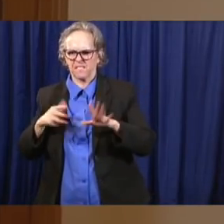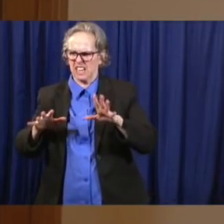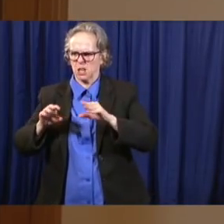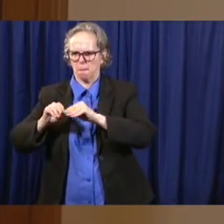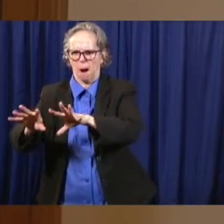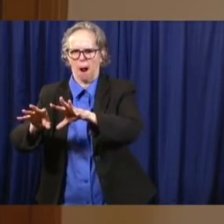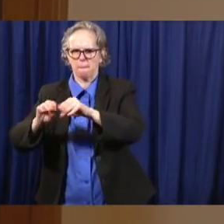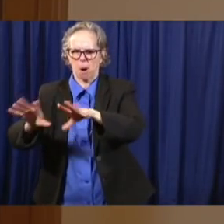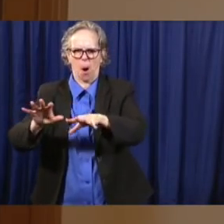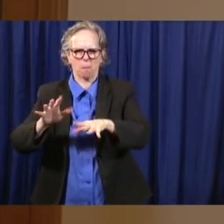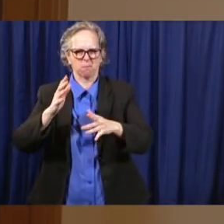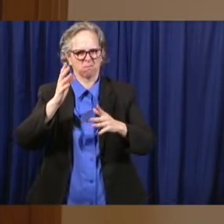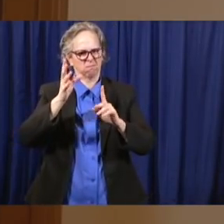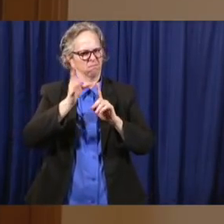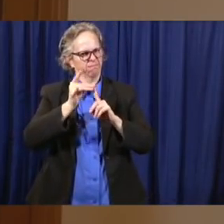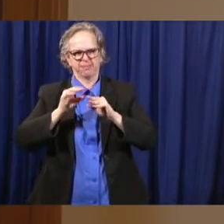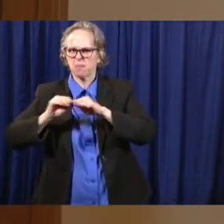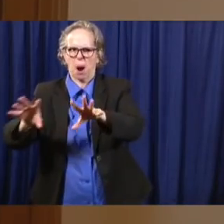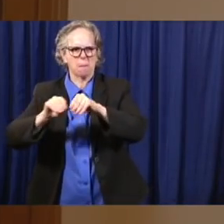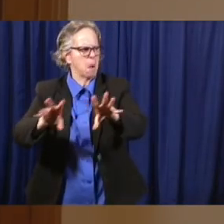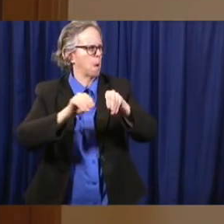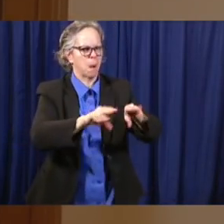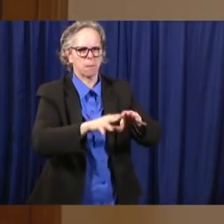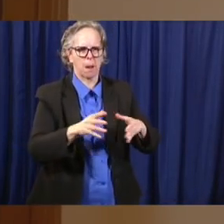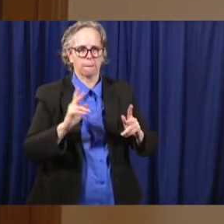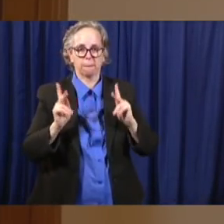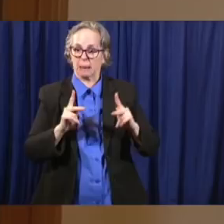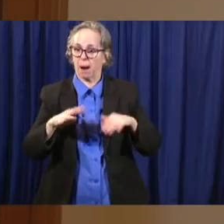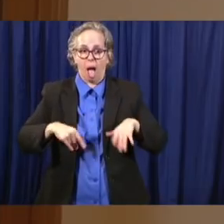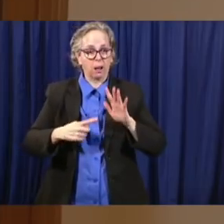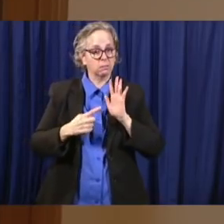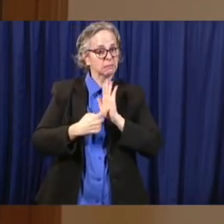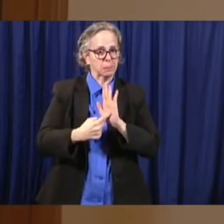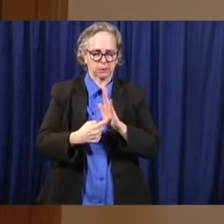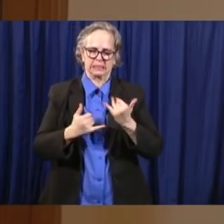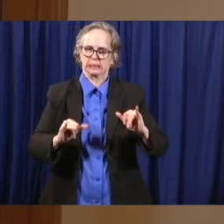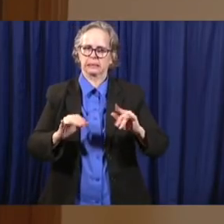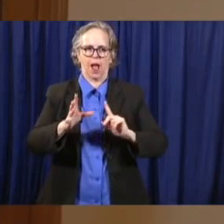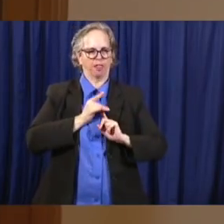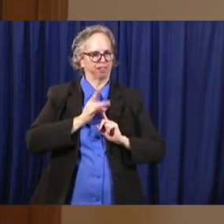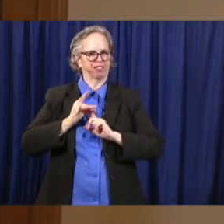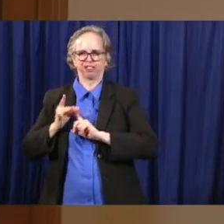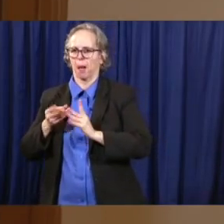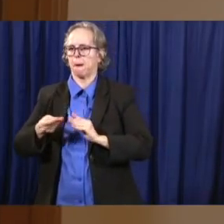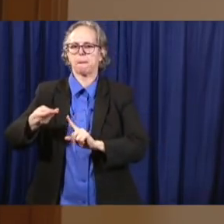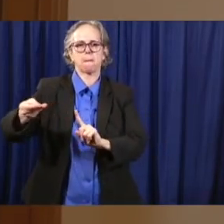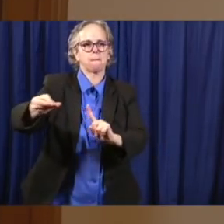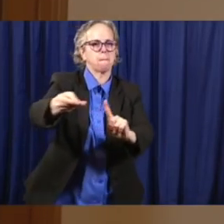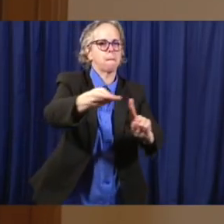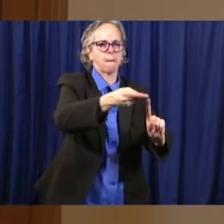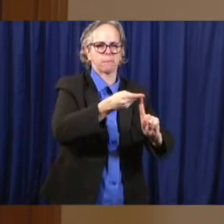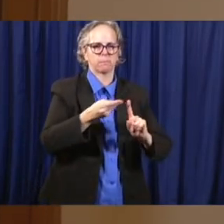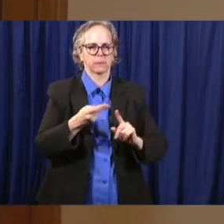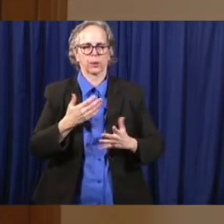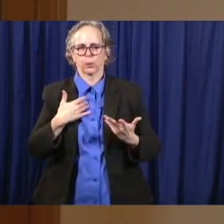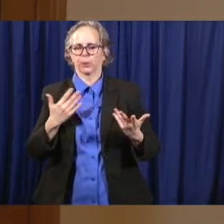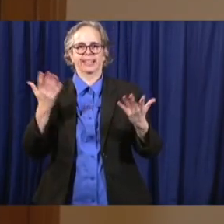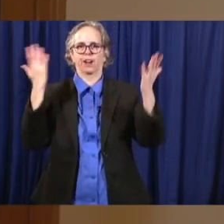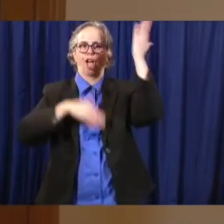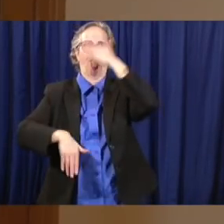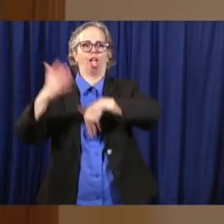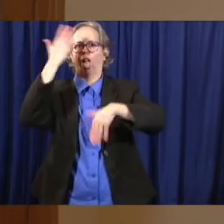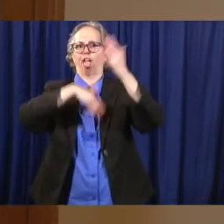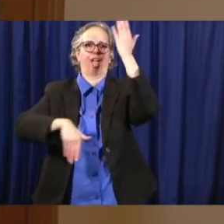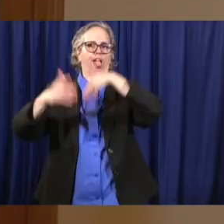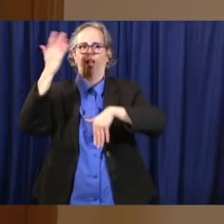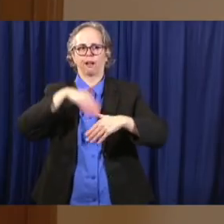some areas of our country were seeded earlier than others. Certainly if you have a lot more international travel and airport,